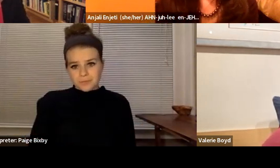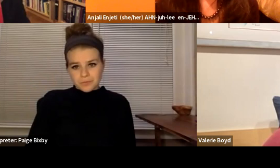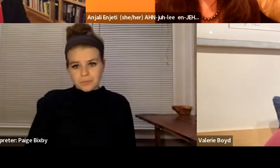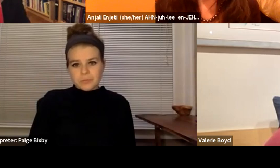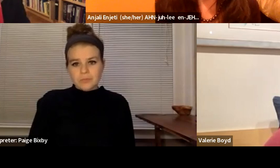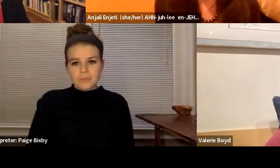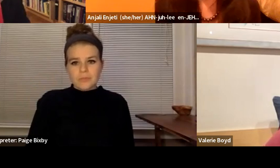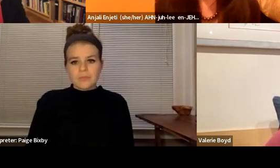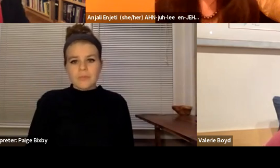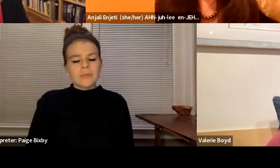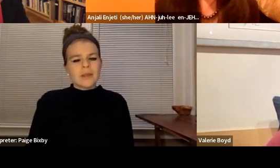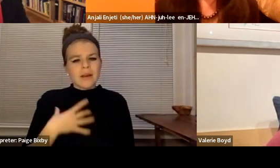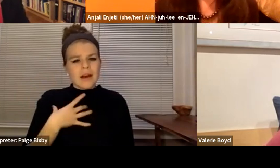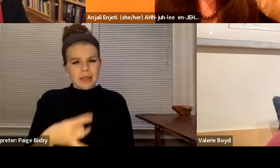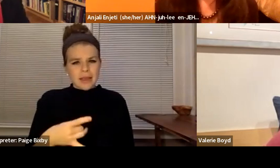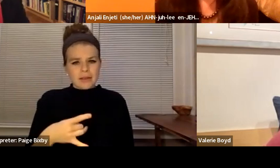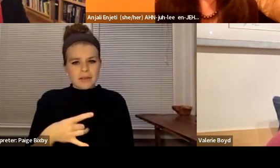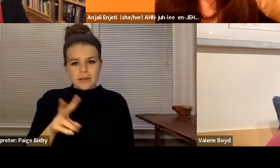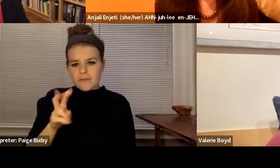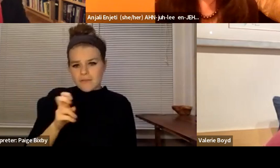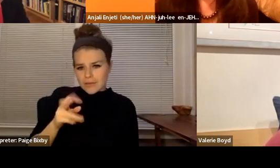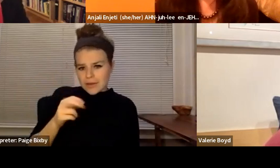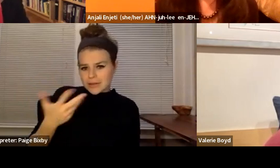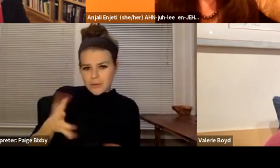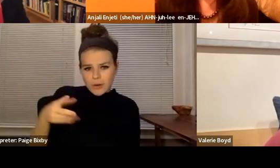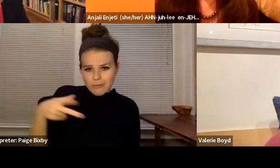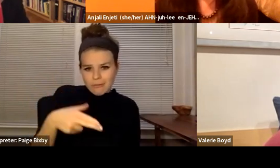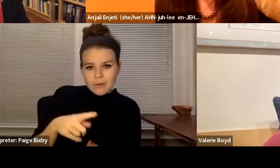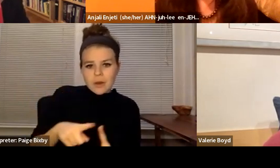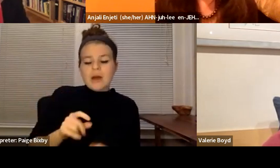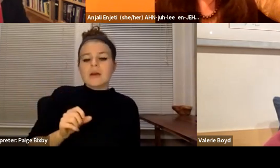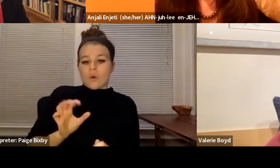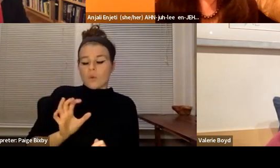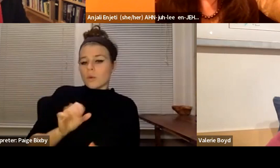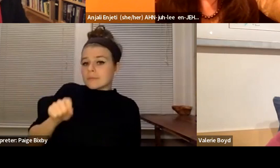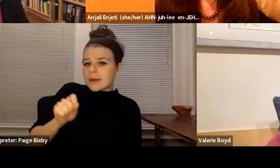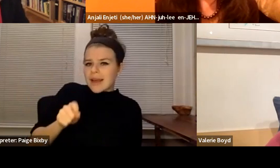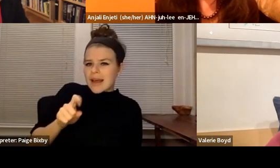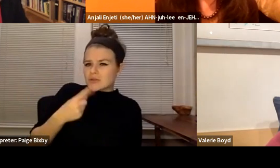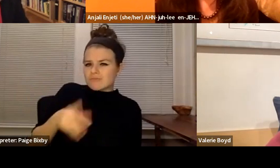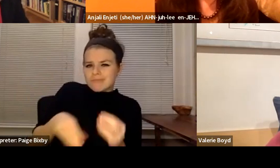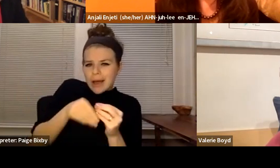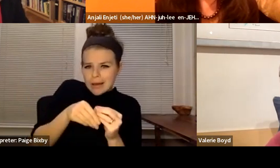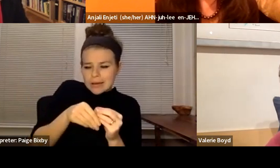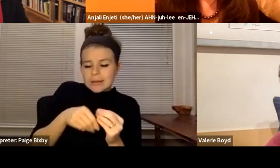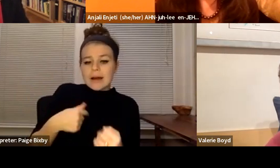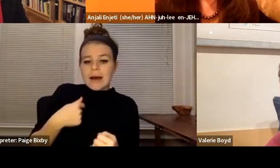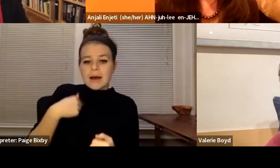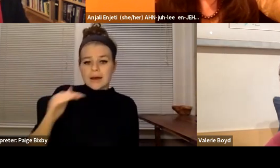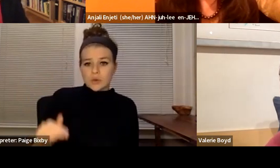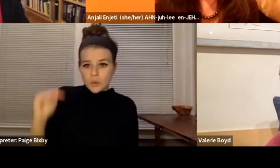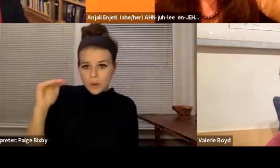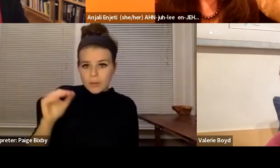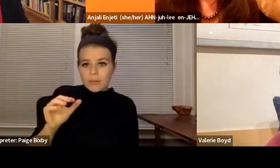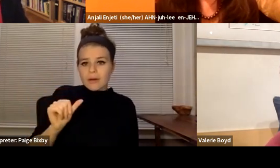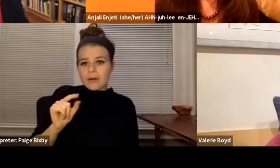I'd love to narrow in a little bit. And oh, Valerie, I didn't want to cut you off. Well, I'll just say that I grew up in